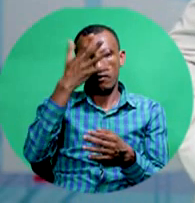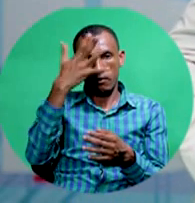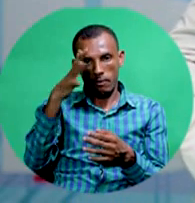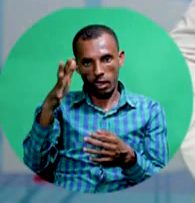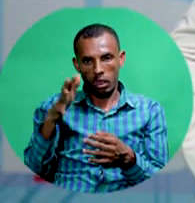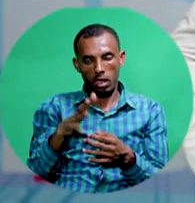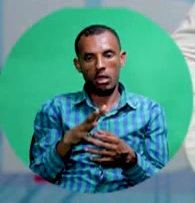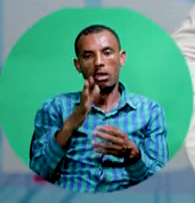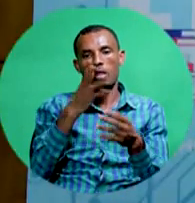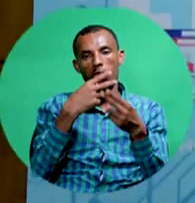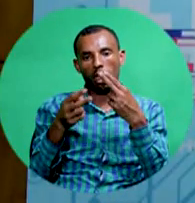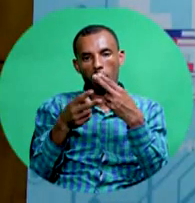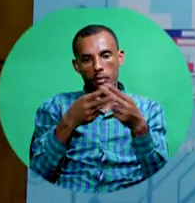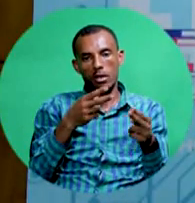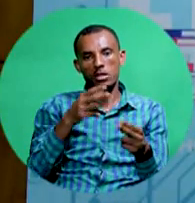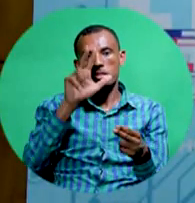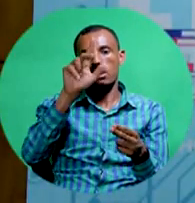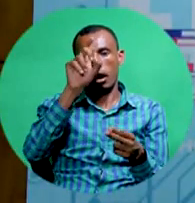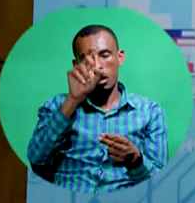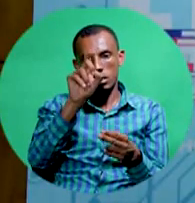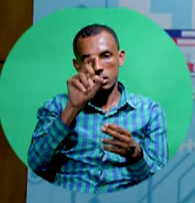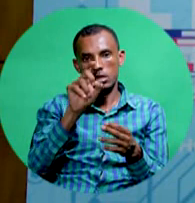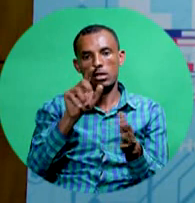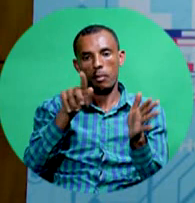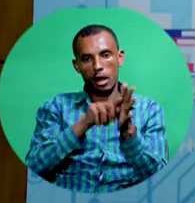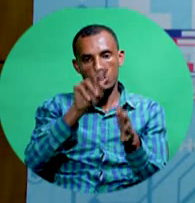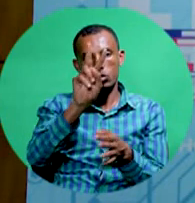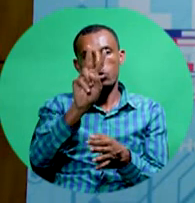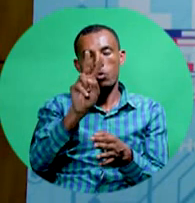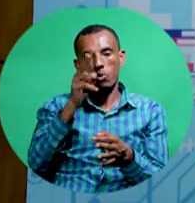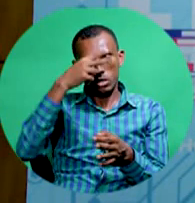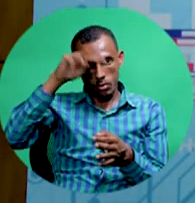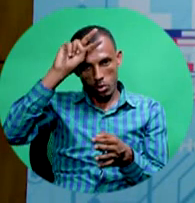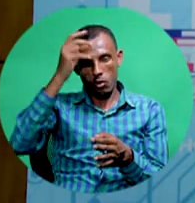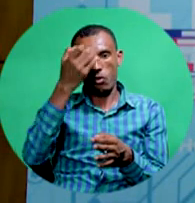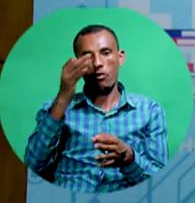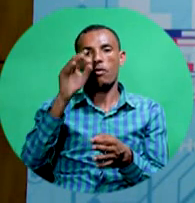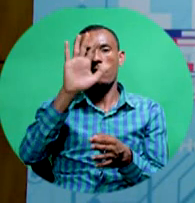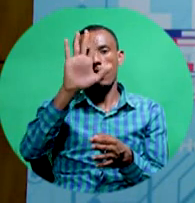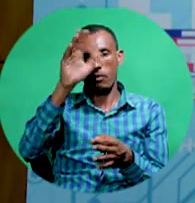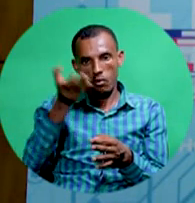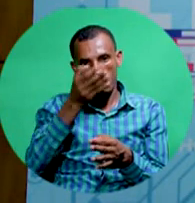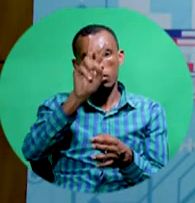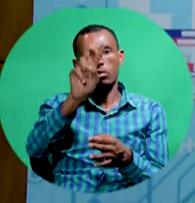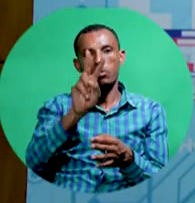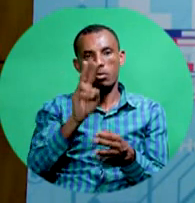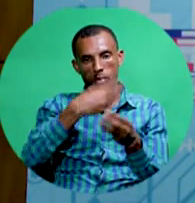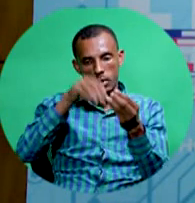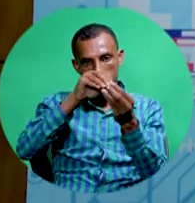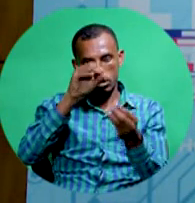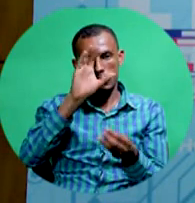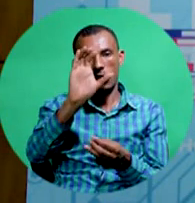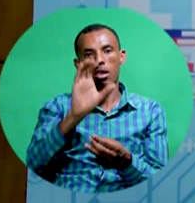over 15 times 3x minus 2 the power of 5 over 2 plus